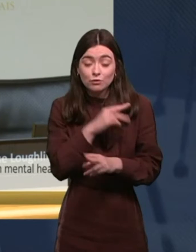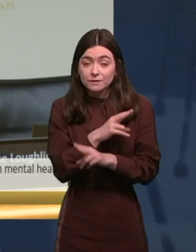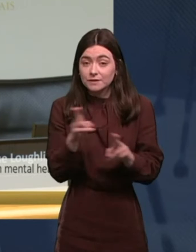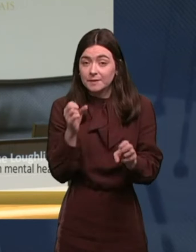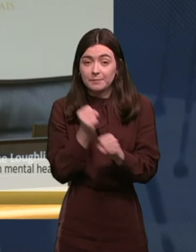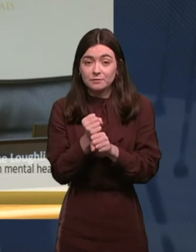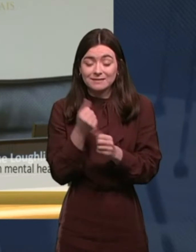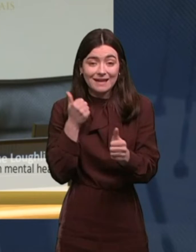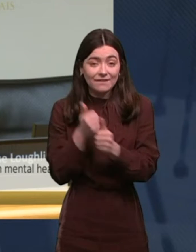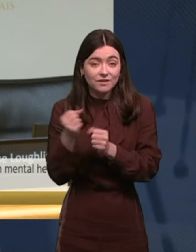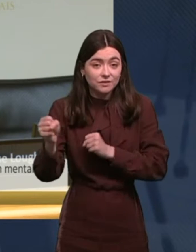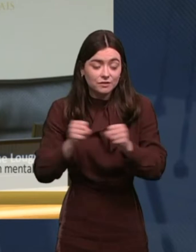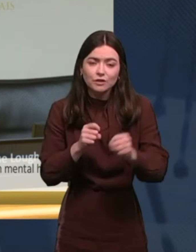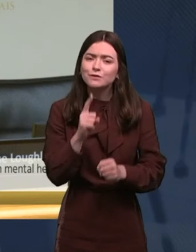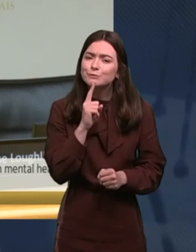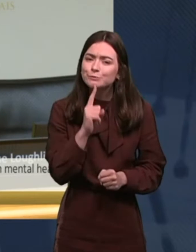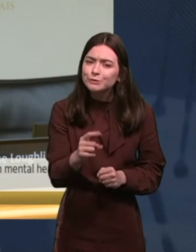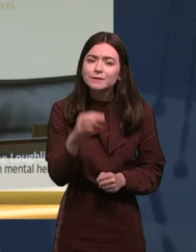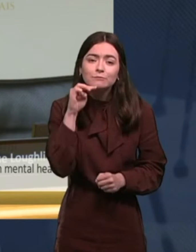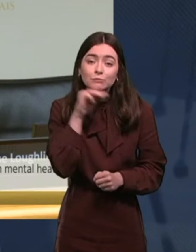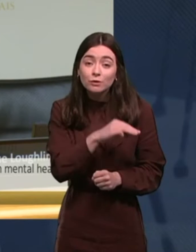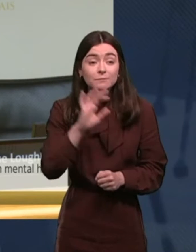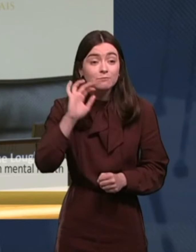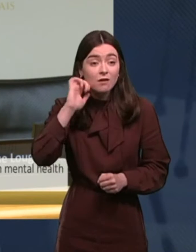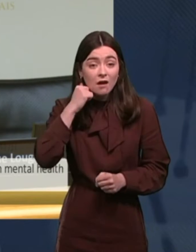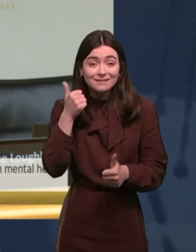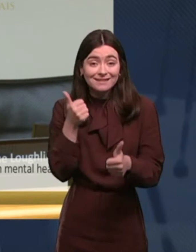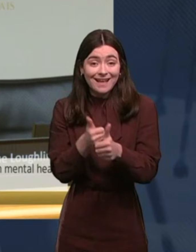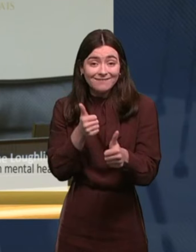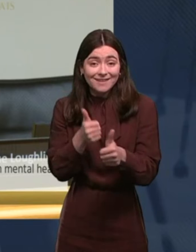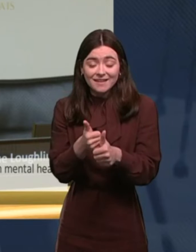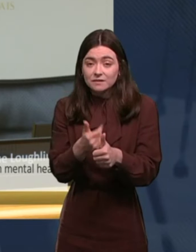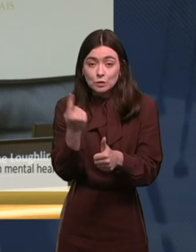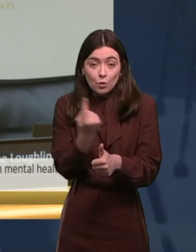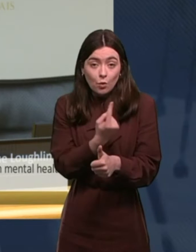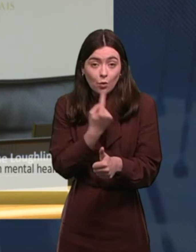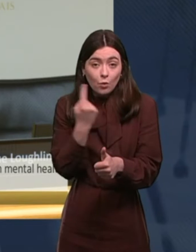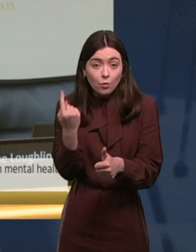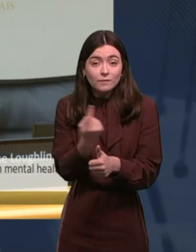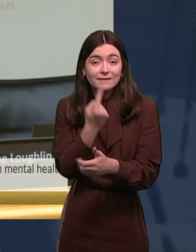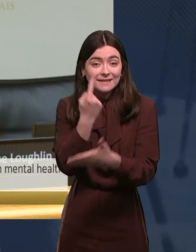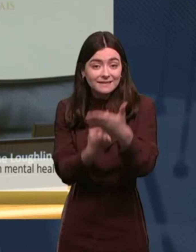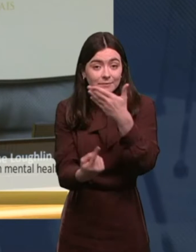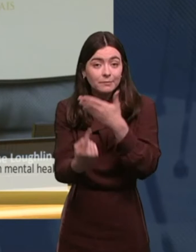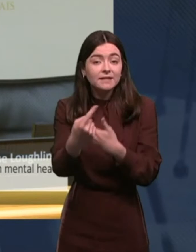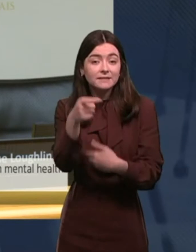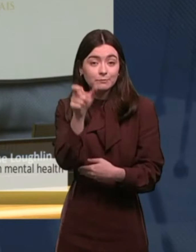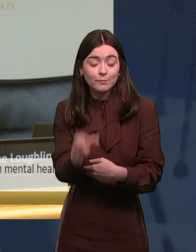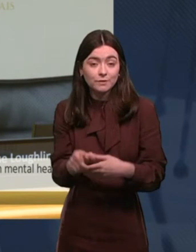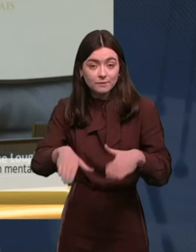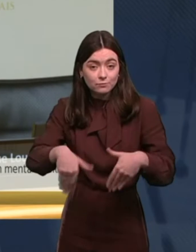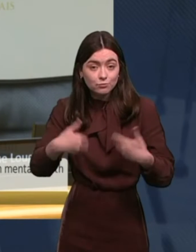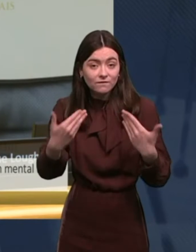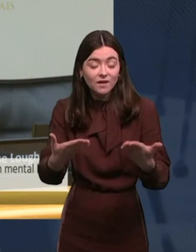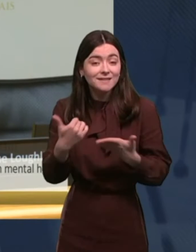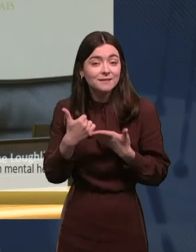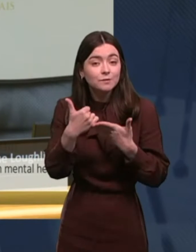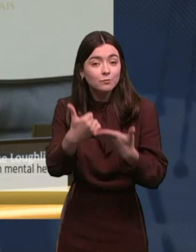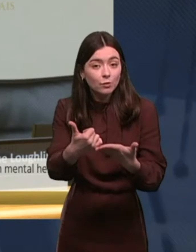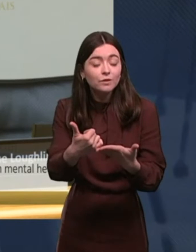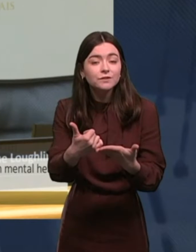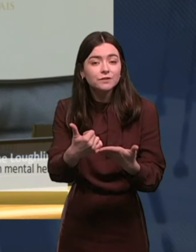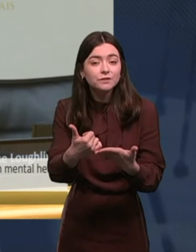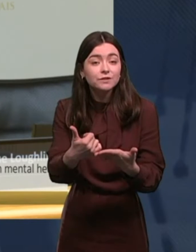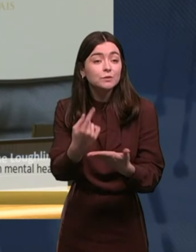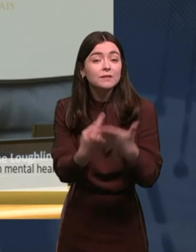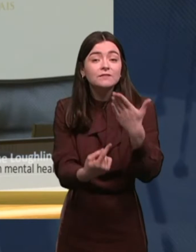se. The importance of it is because the advocate is the only independent person who's providing that support to the individual. The individual